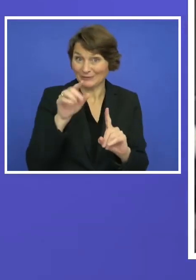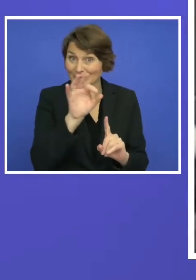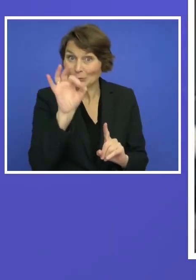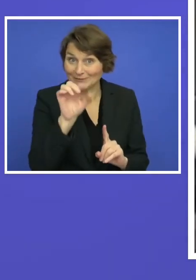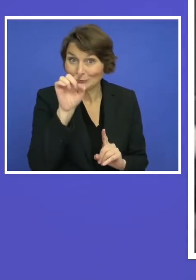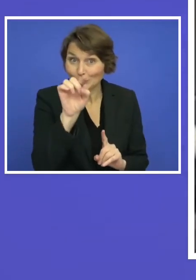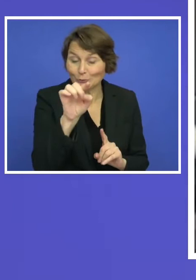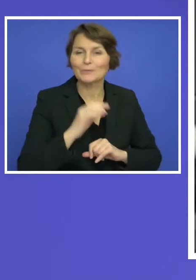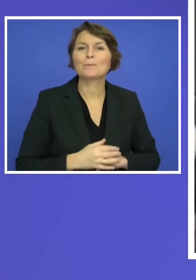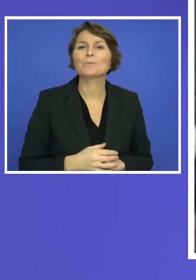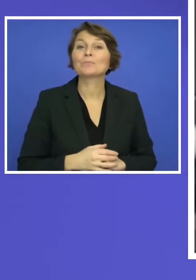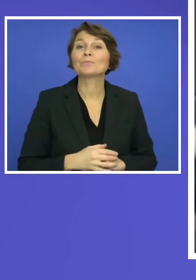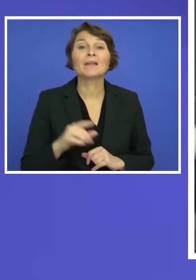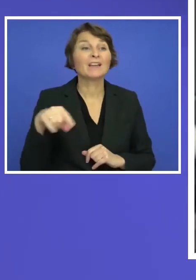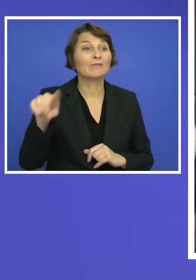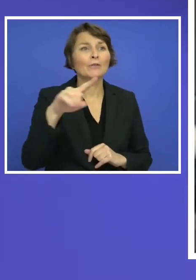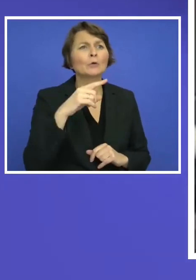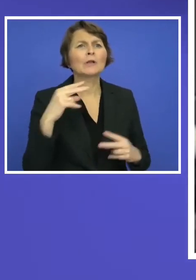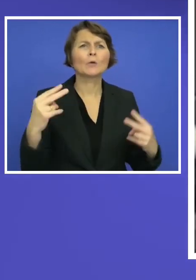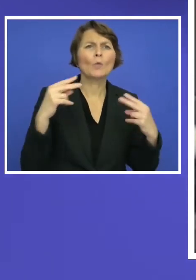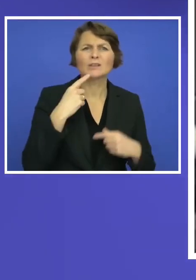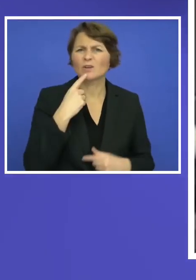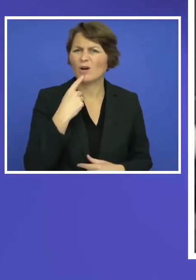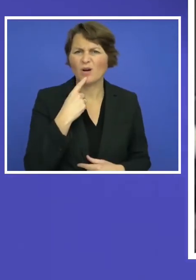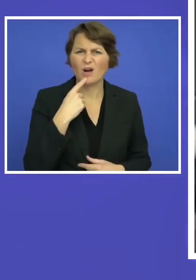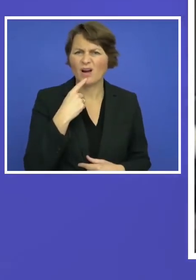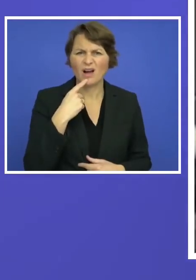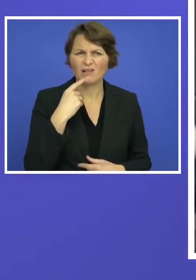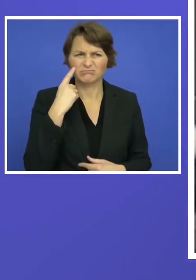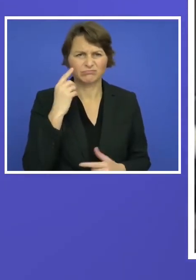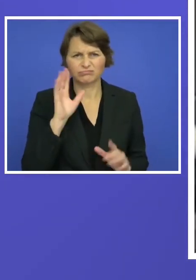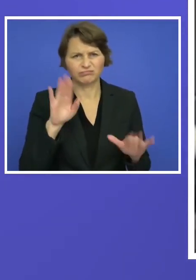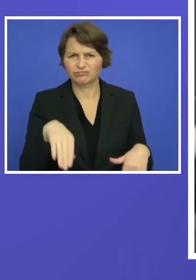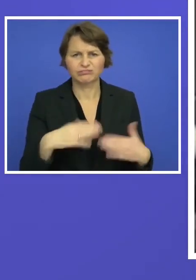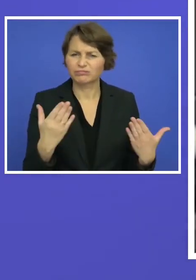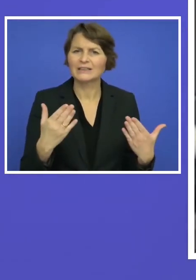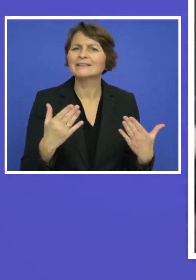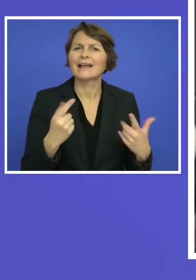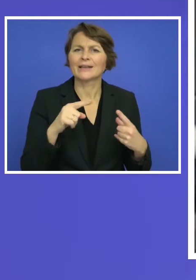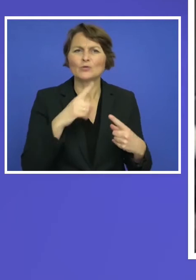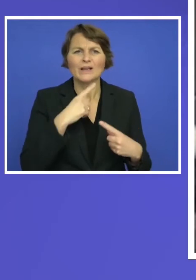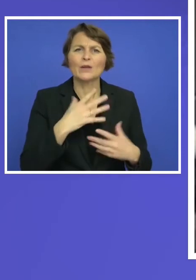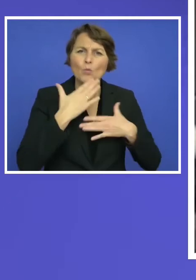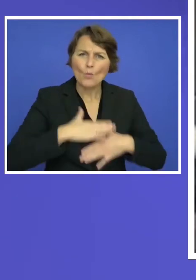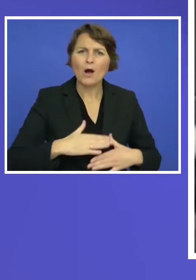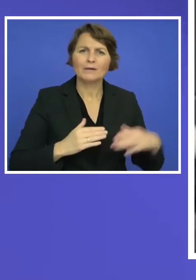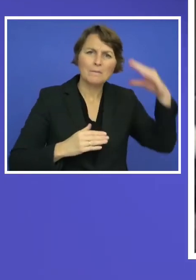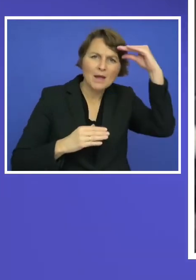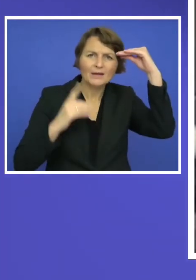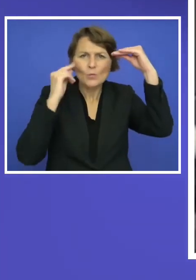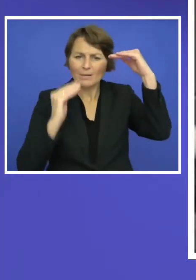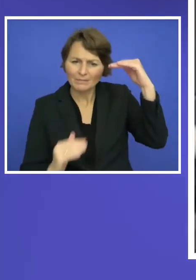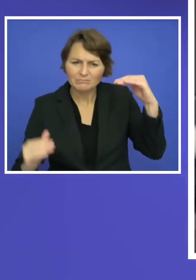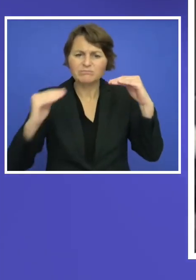are still not convinced and feel like working on gender equality is actually a cost. Can you share with us how you